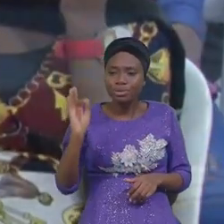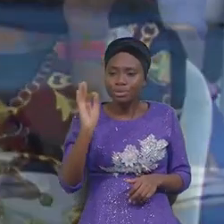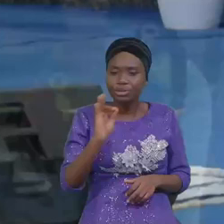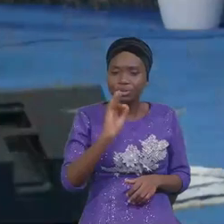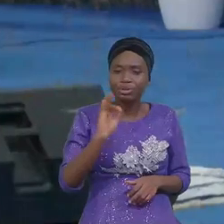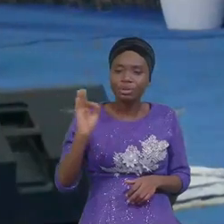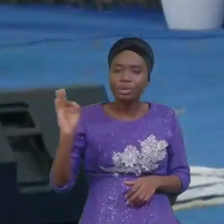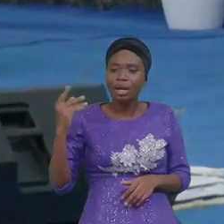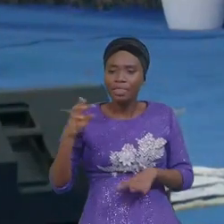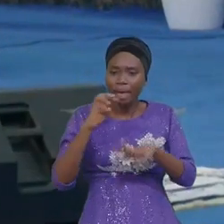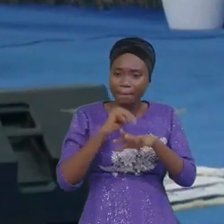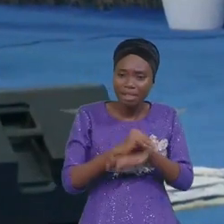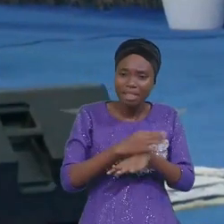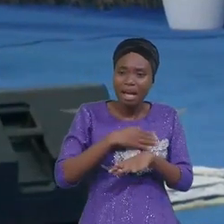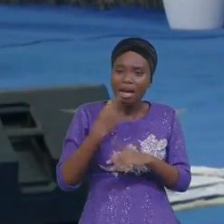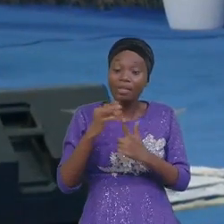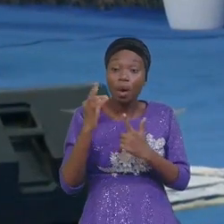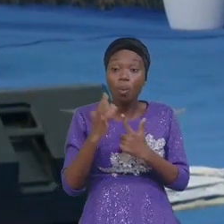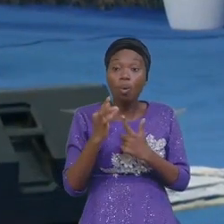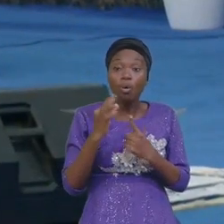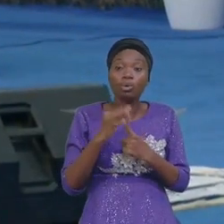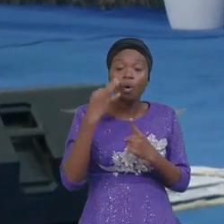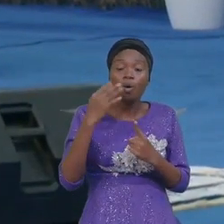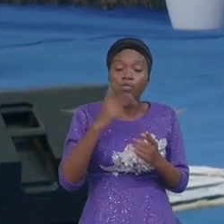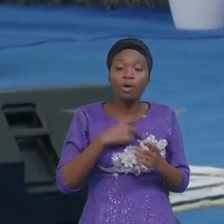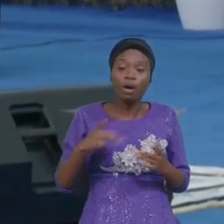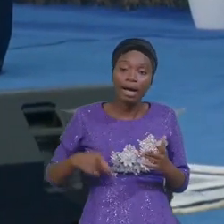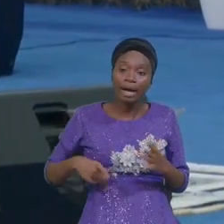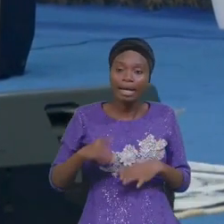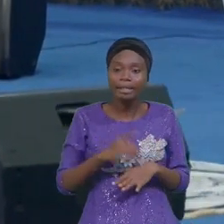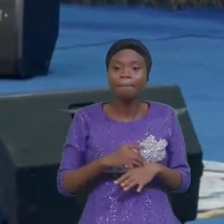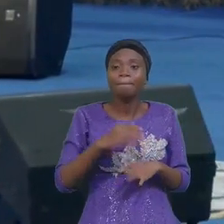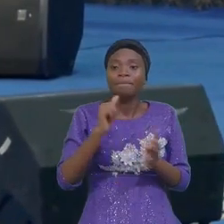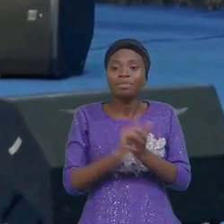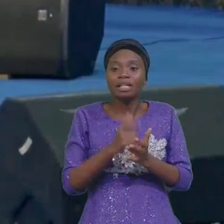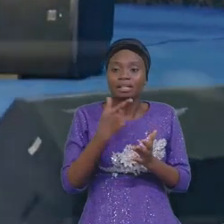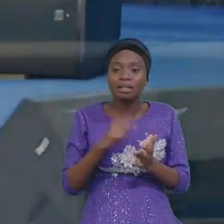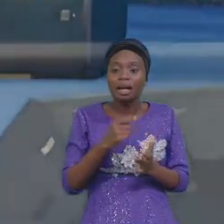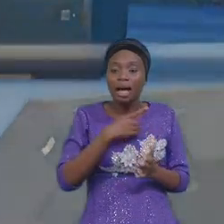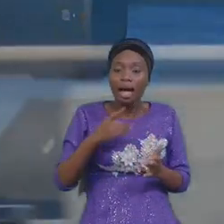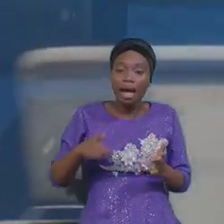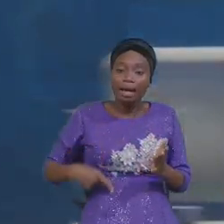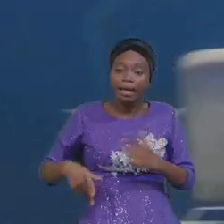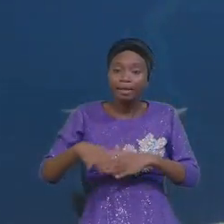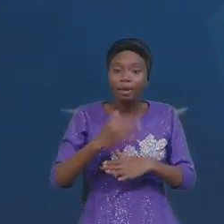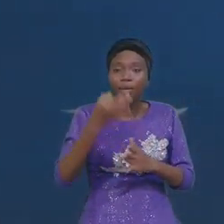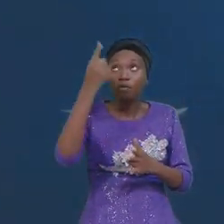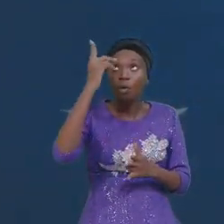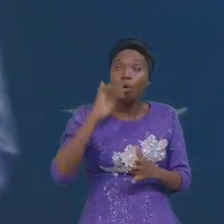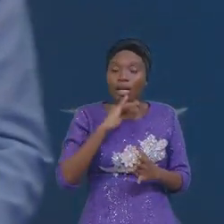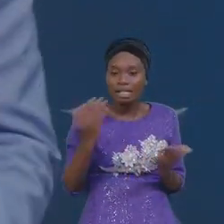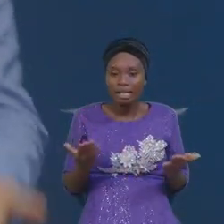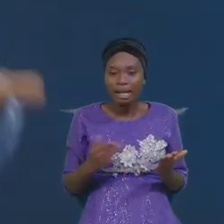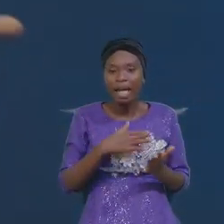message and the word of the kingdom, that the kingdom of God is here, and anyone